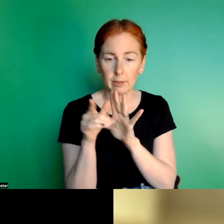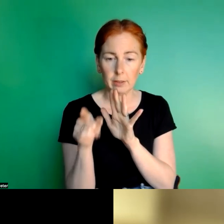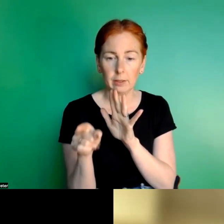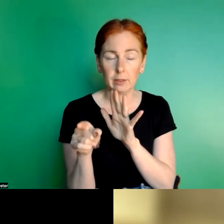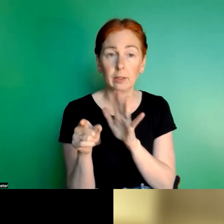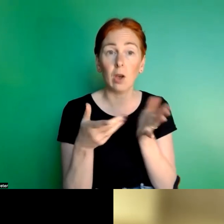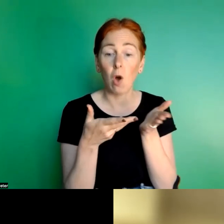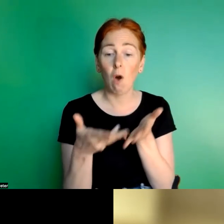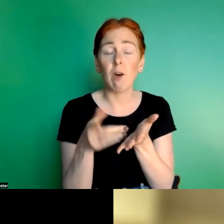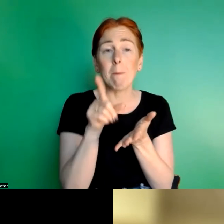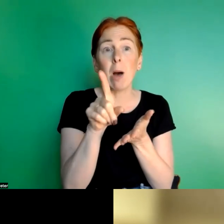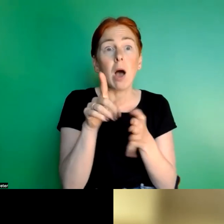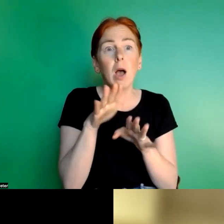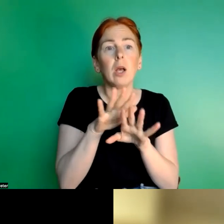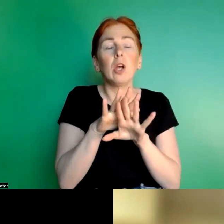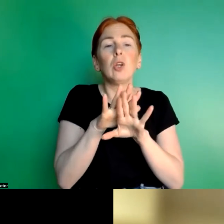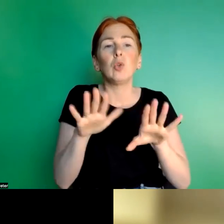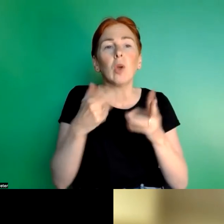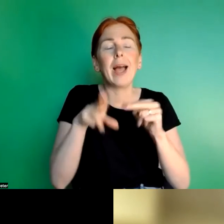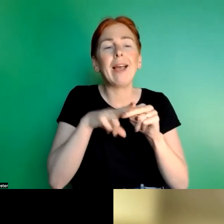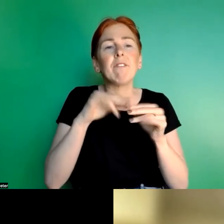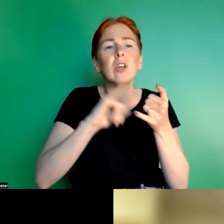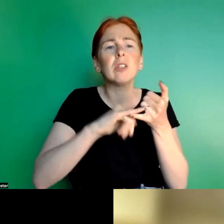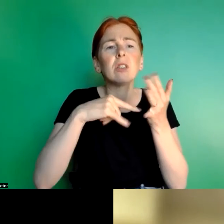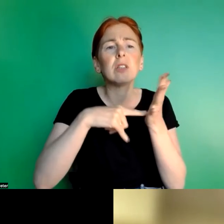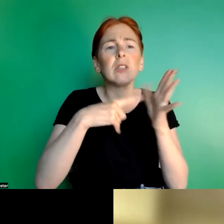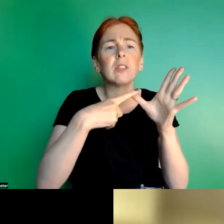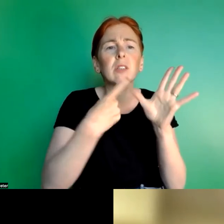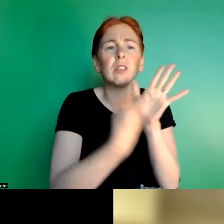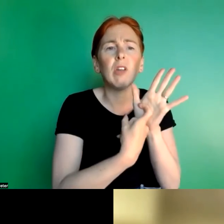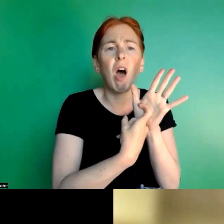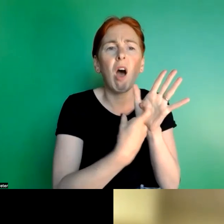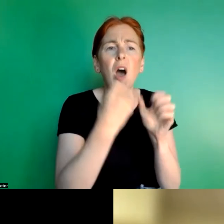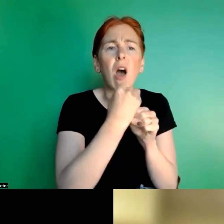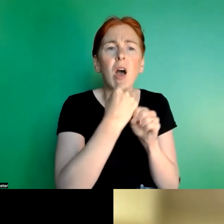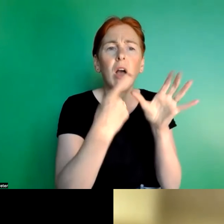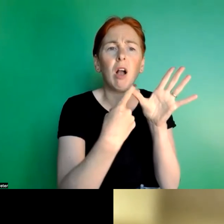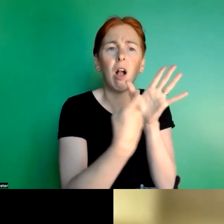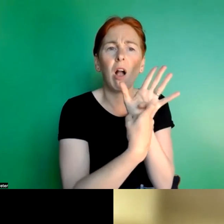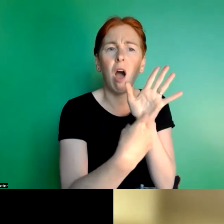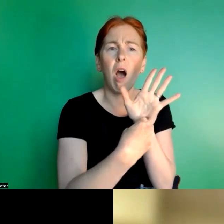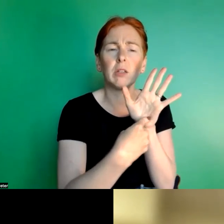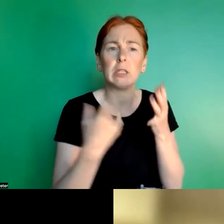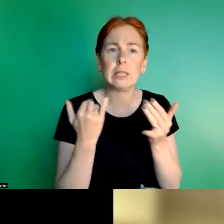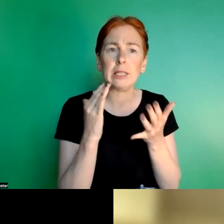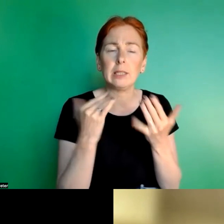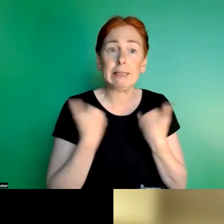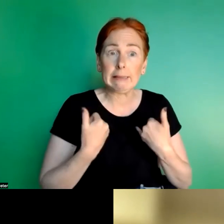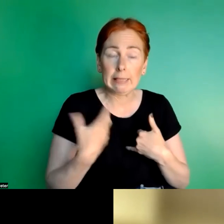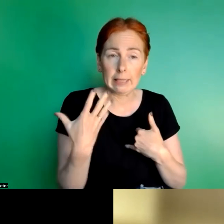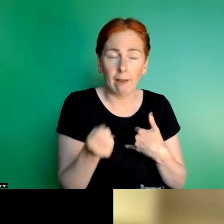it'll make your disease get worse. Now, that's not relevant to anyone with Usher syndrome, but it's just in the inherited retinal disease